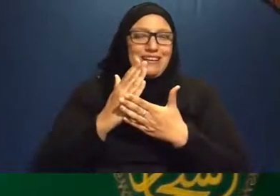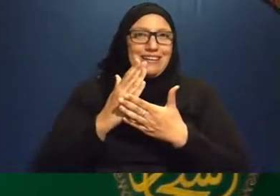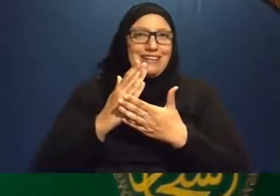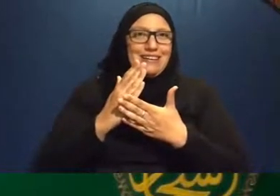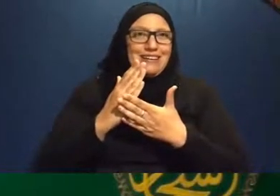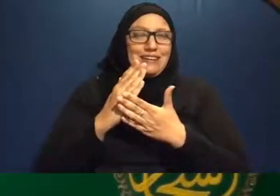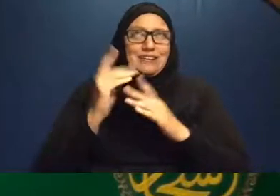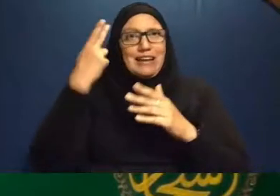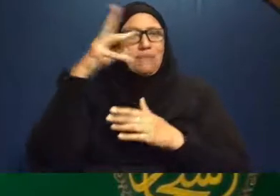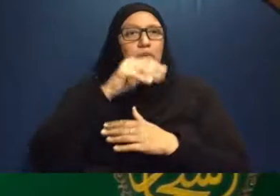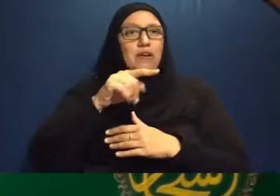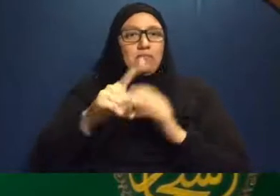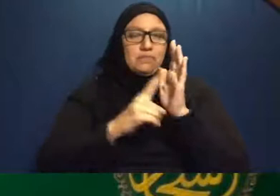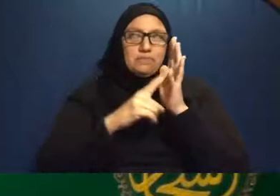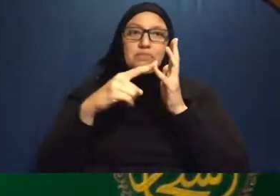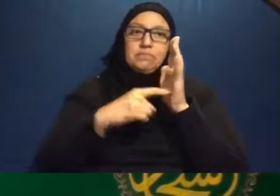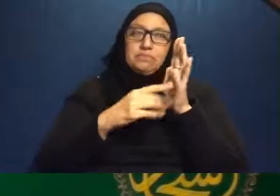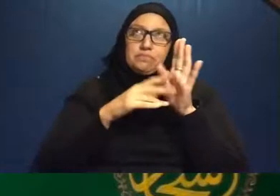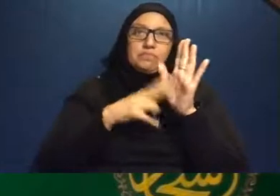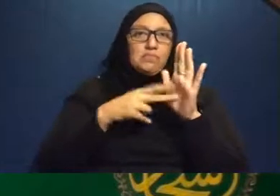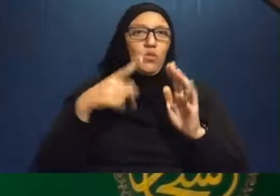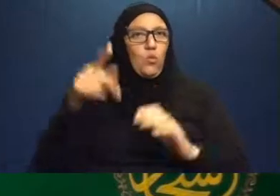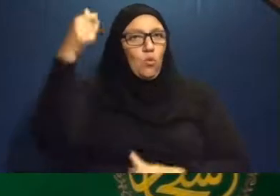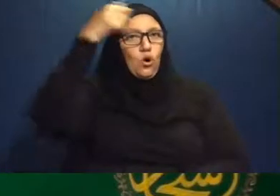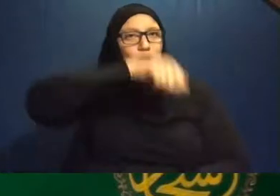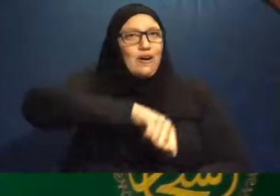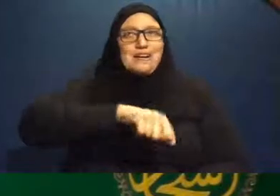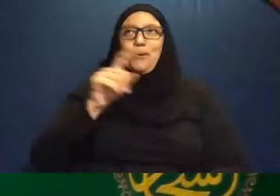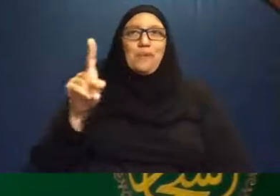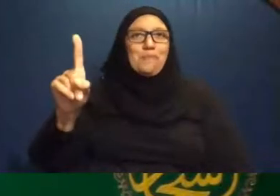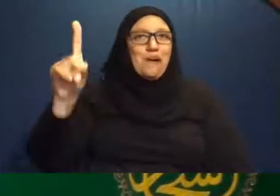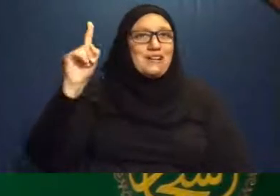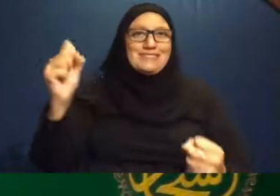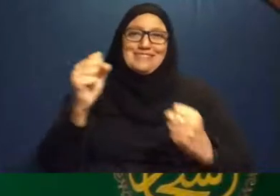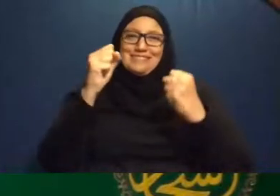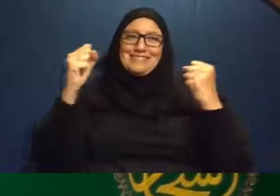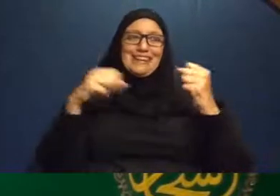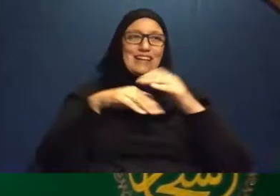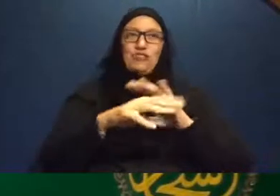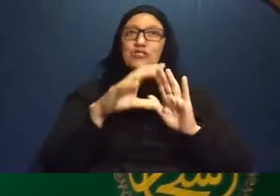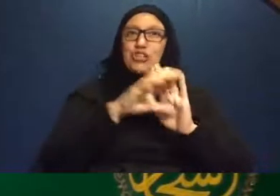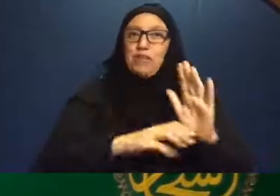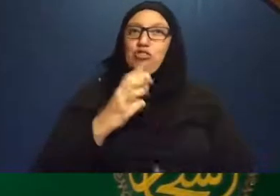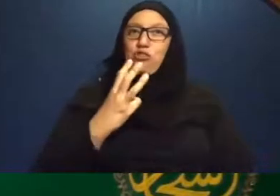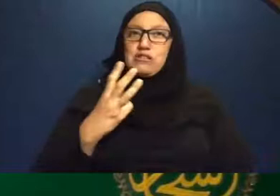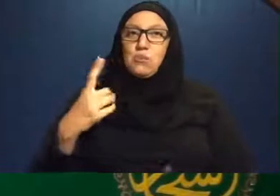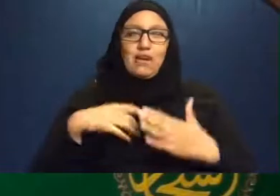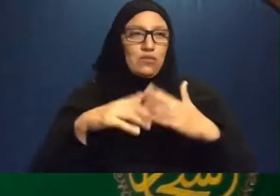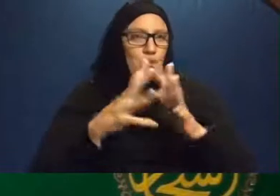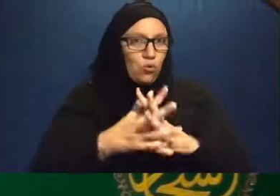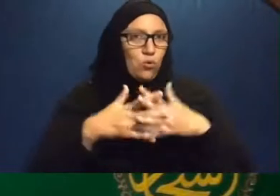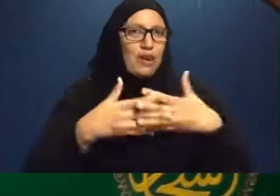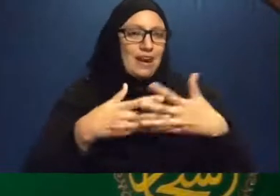after him, known as Luqman al-Hakim, Luqman the wise. The Almighty God in the same surah, chapter